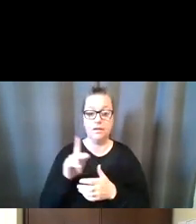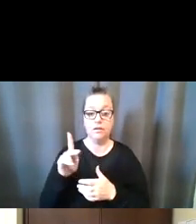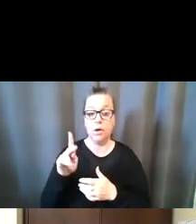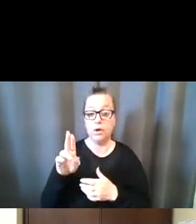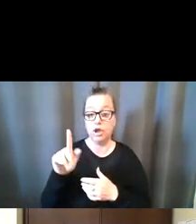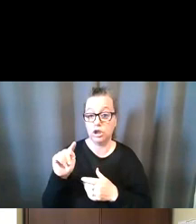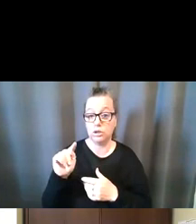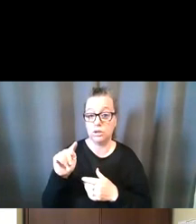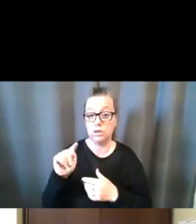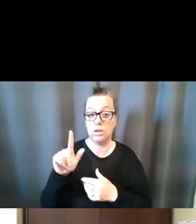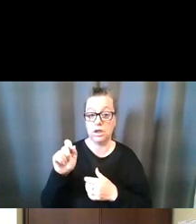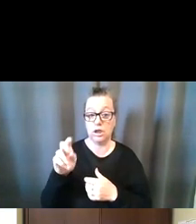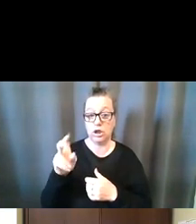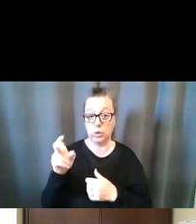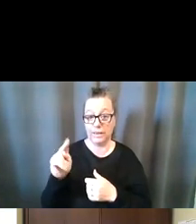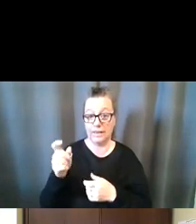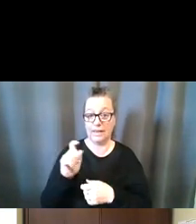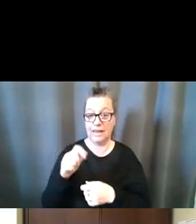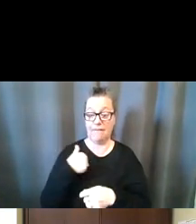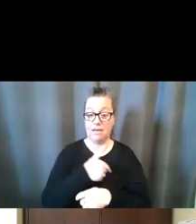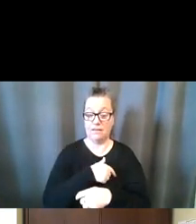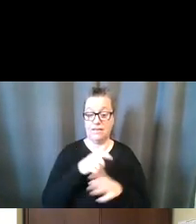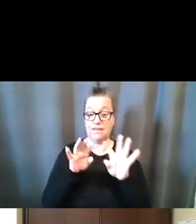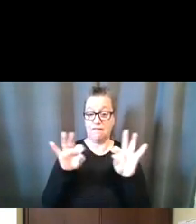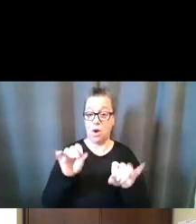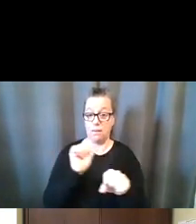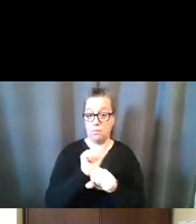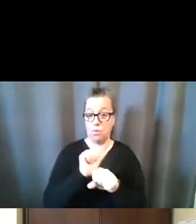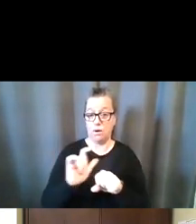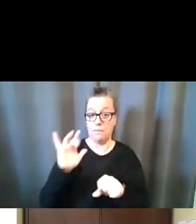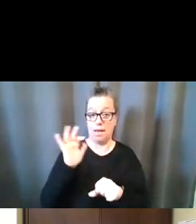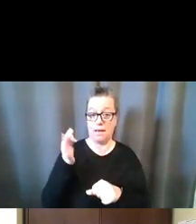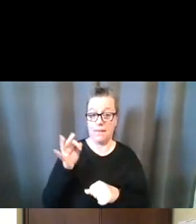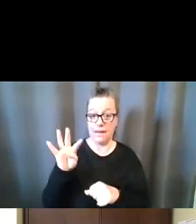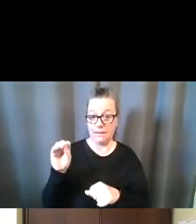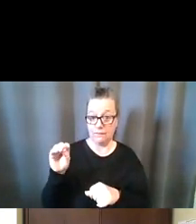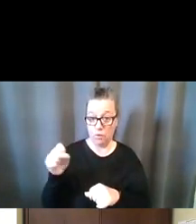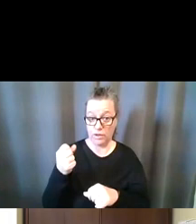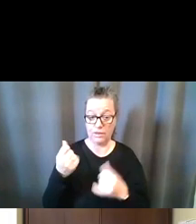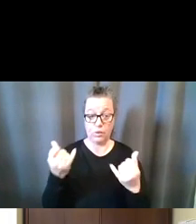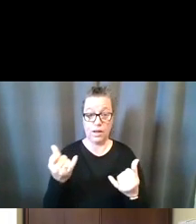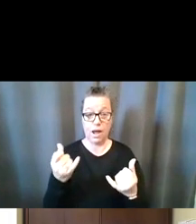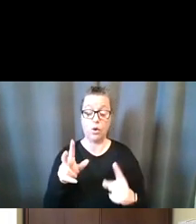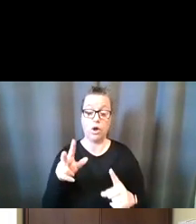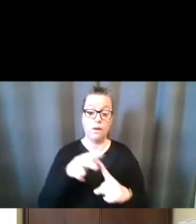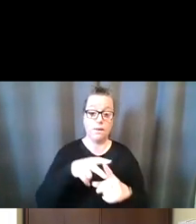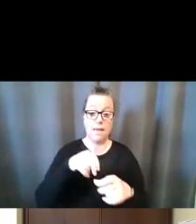us this framework back in the 1940s. What we're going to do is really apply it within an ADKAR.